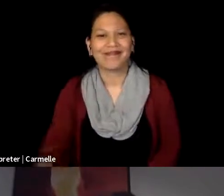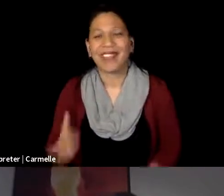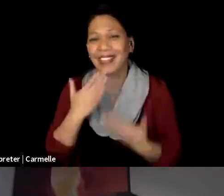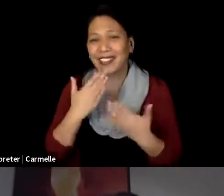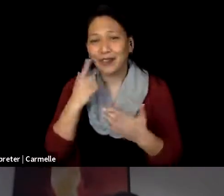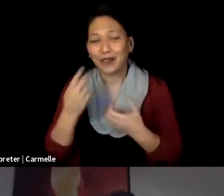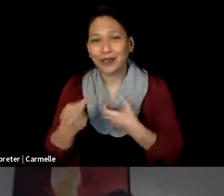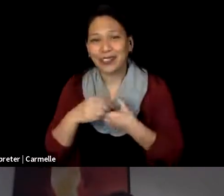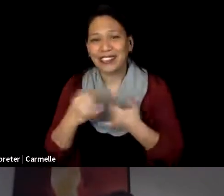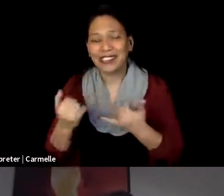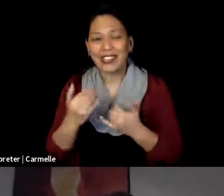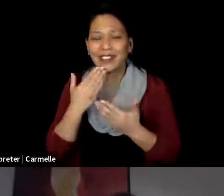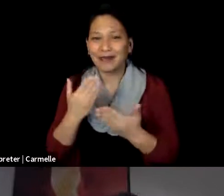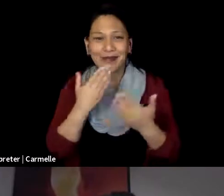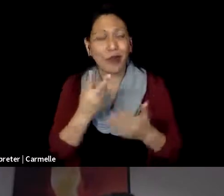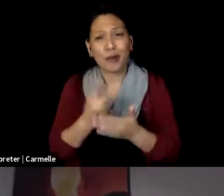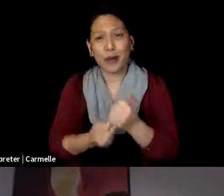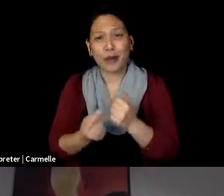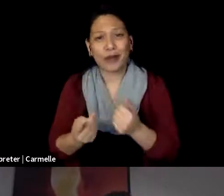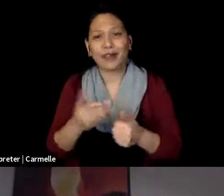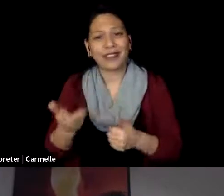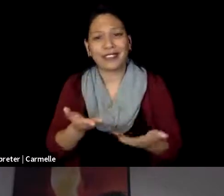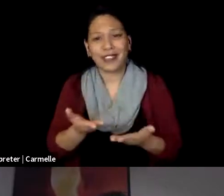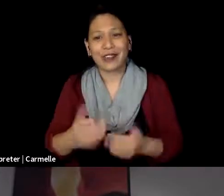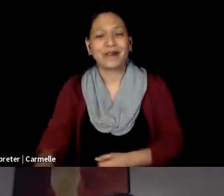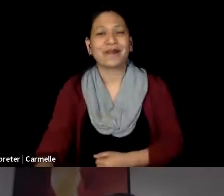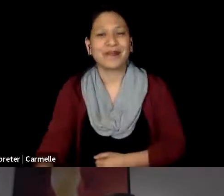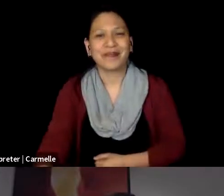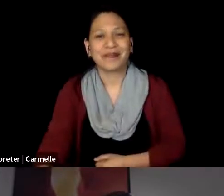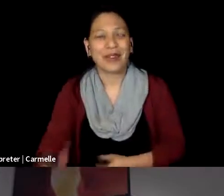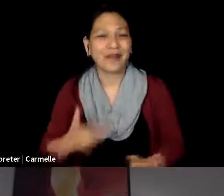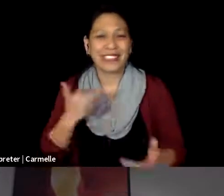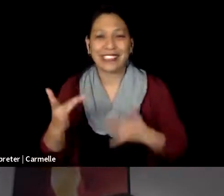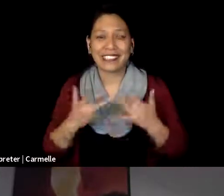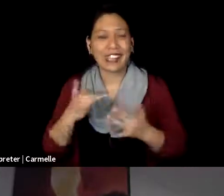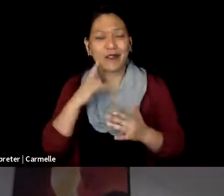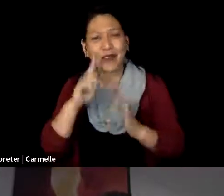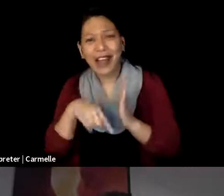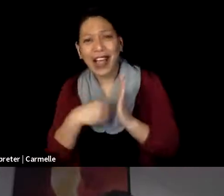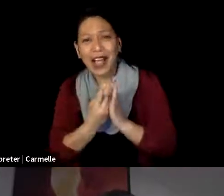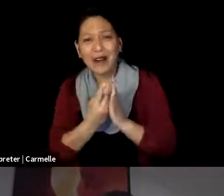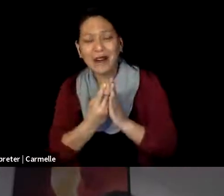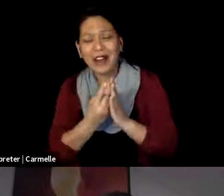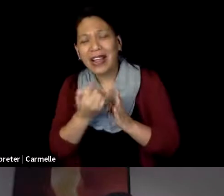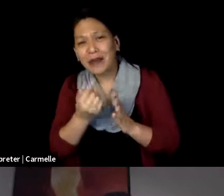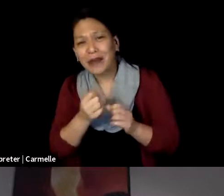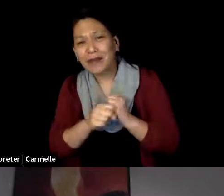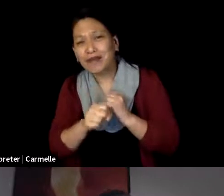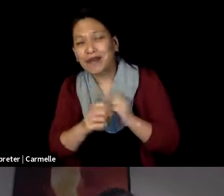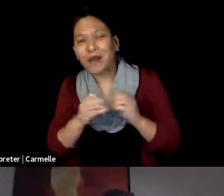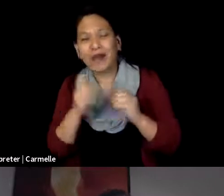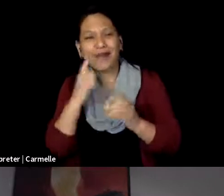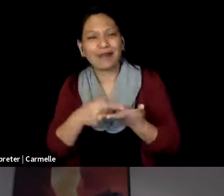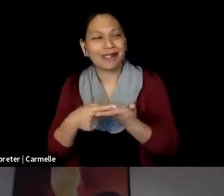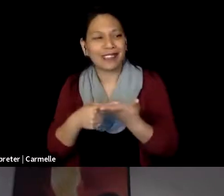here, Aria and Yolanda. I'm like very, very excited to spend the next hour and a bit with you. And it brought me a lot of joy